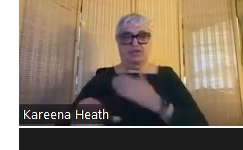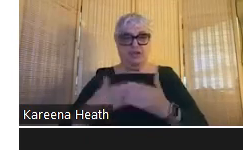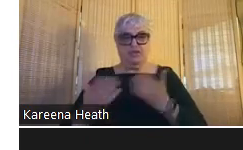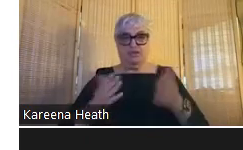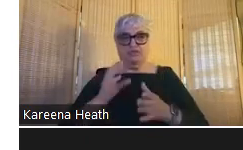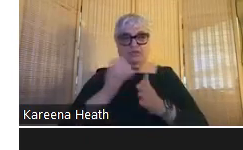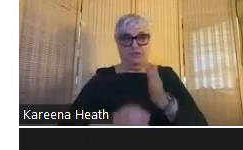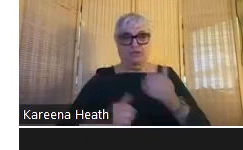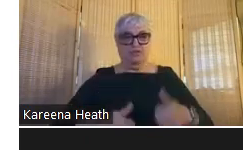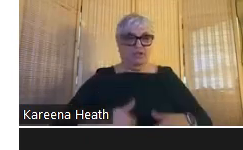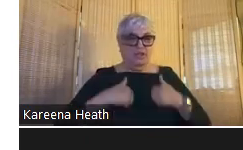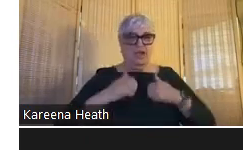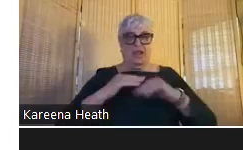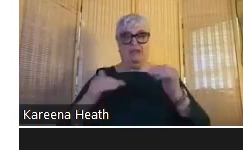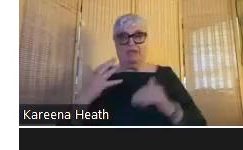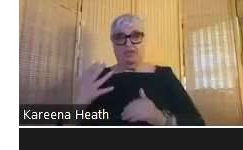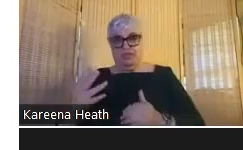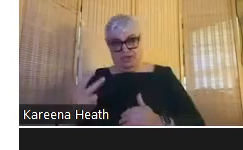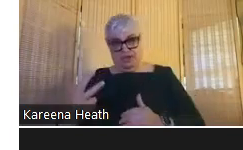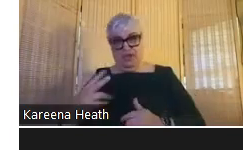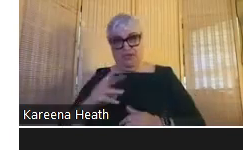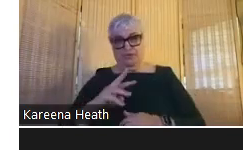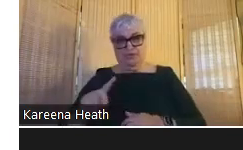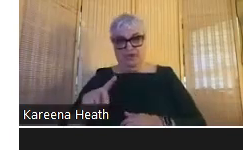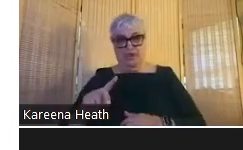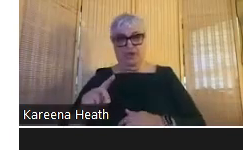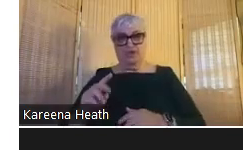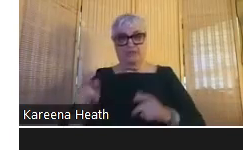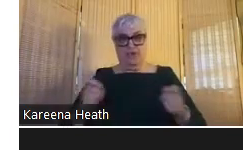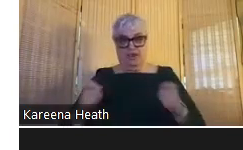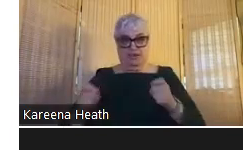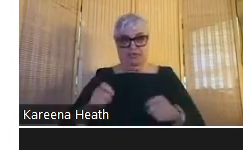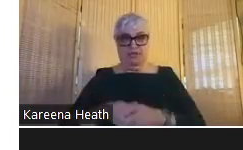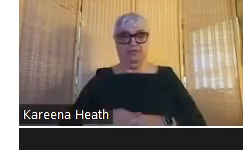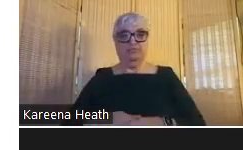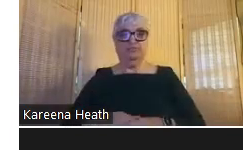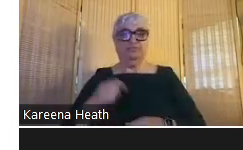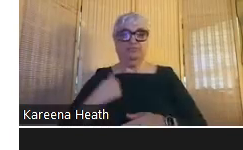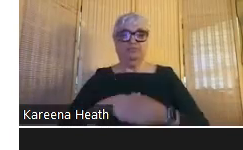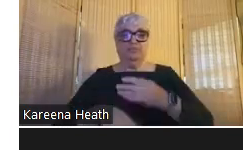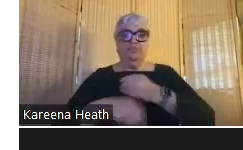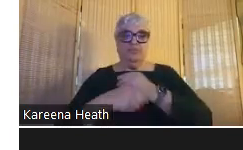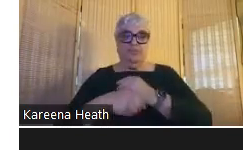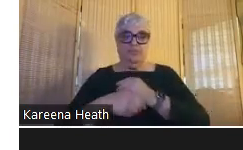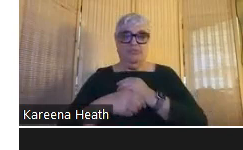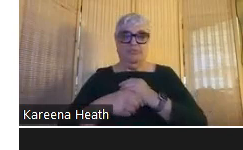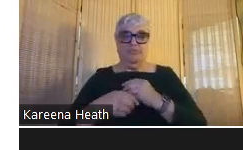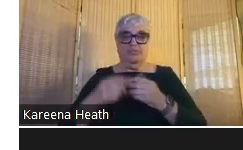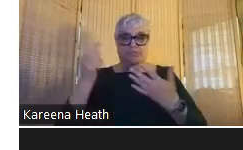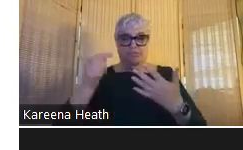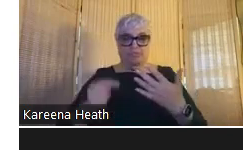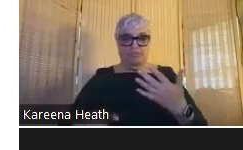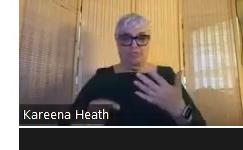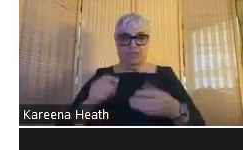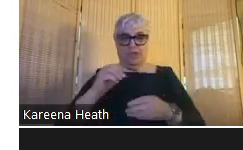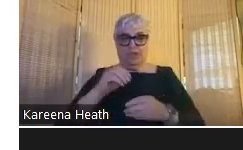chapter, residential and level 3 withdrawal management. We added some enhanced guidance and factors to consider in